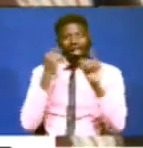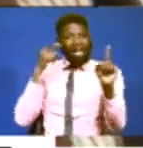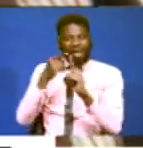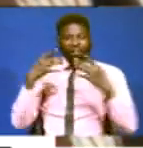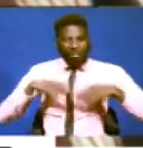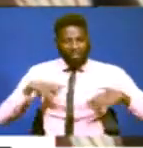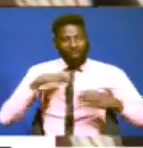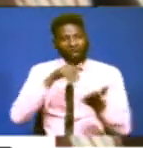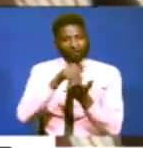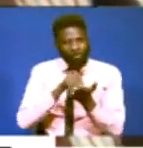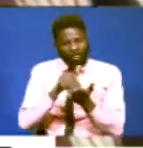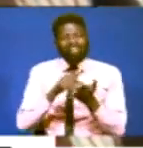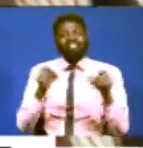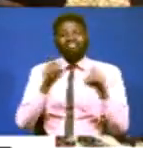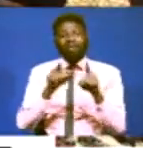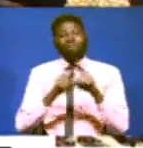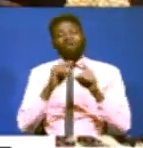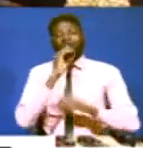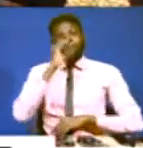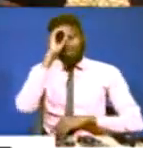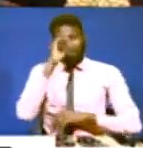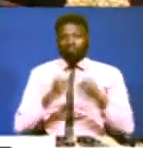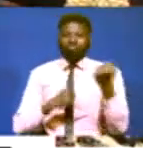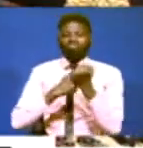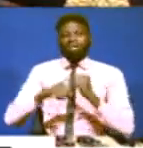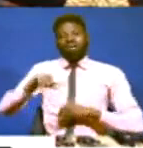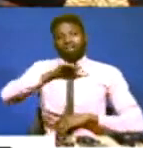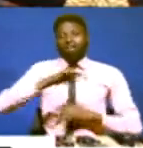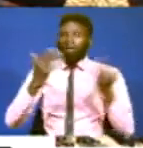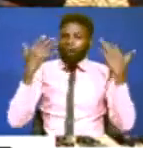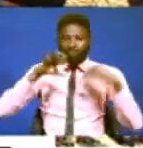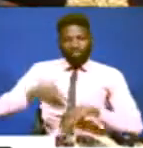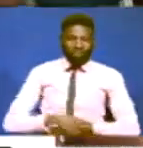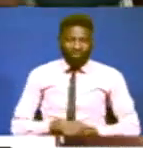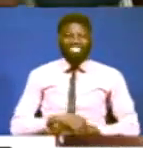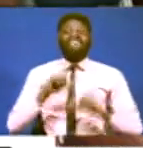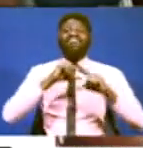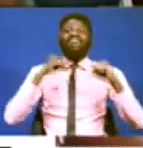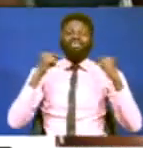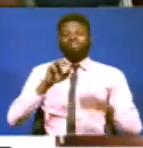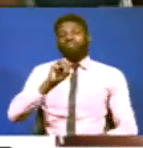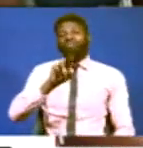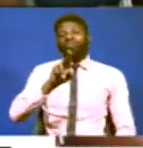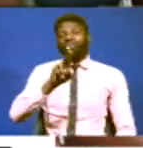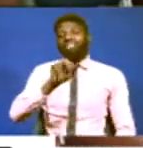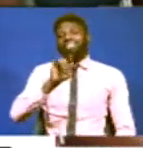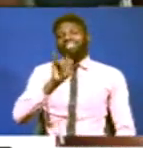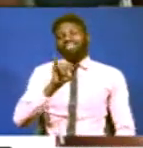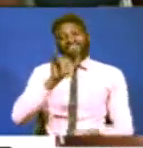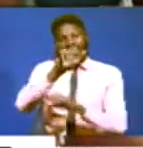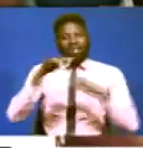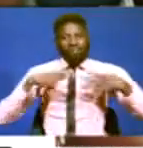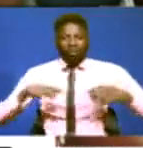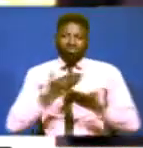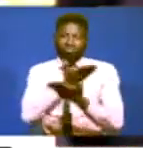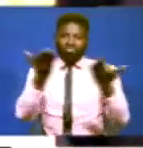County. United Methodist Church representative Reverend Stanley Moiti called upon well-wishers and the government to assist them